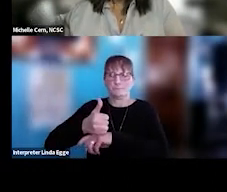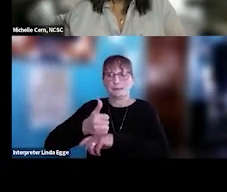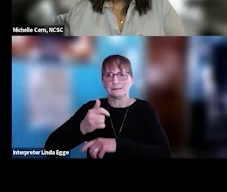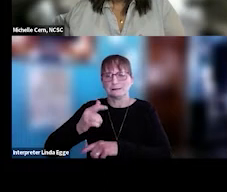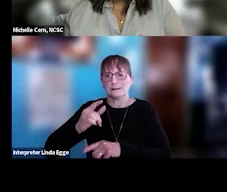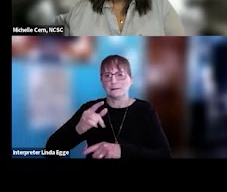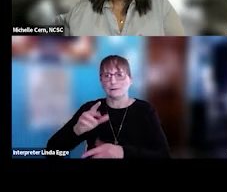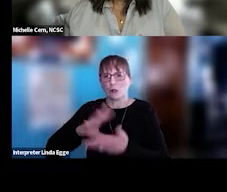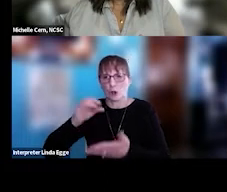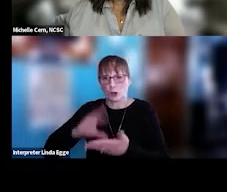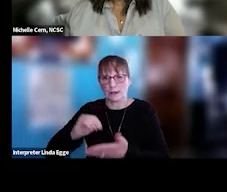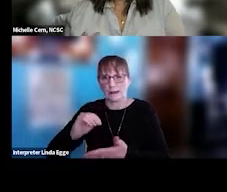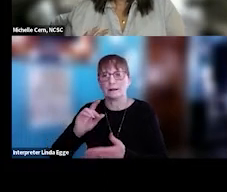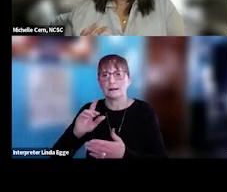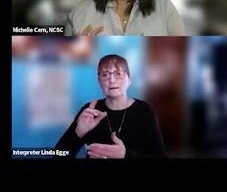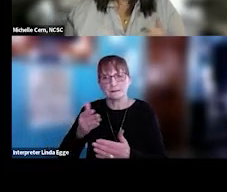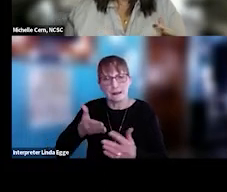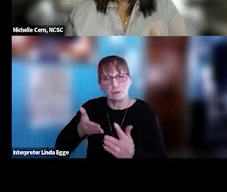initial